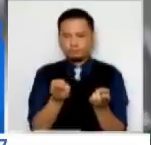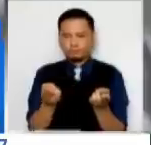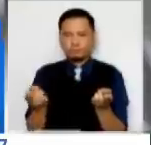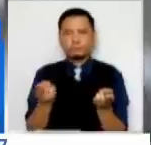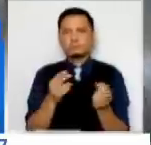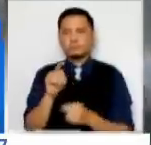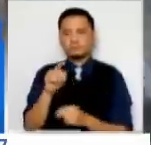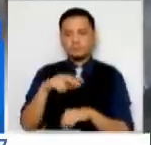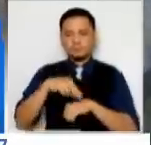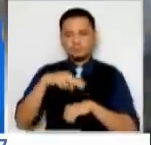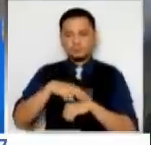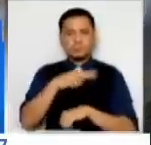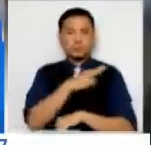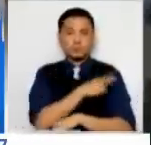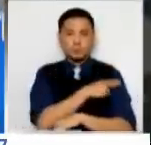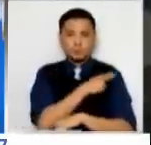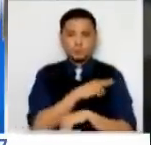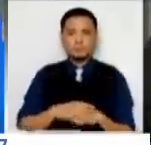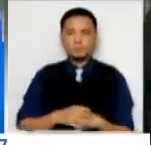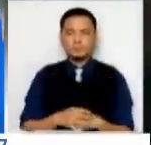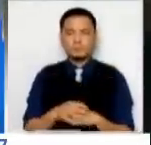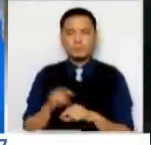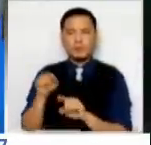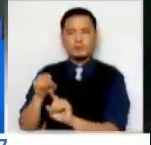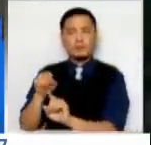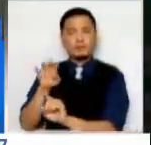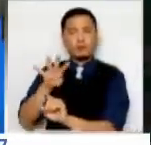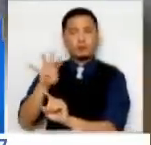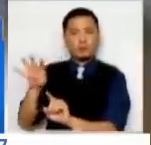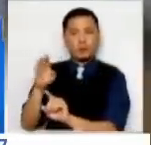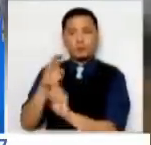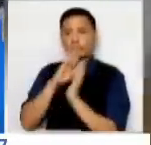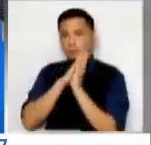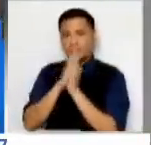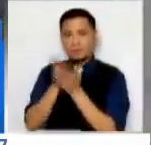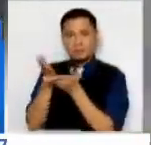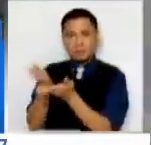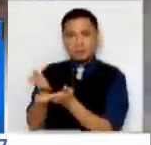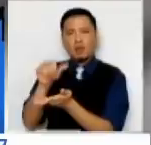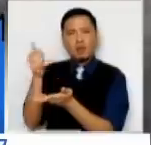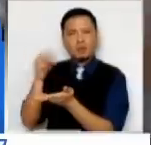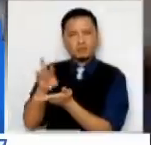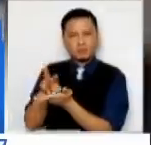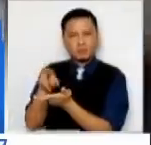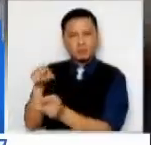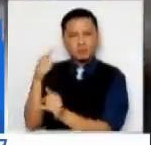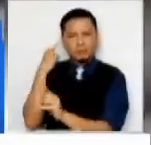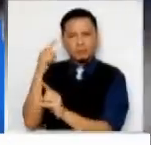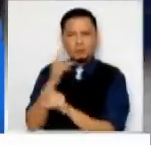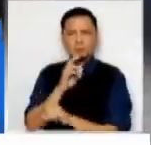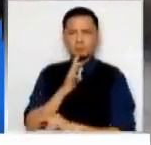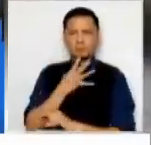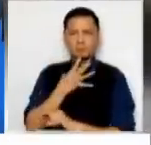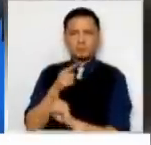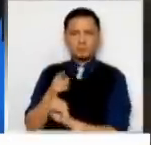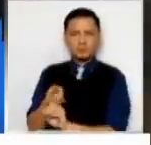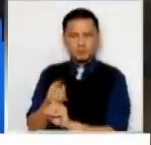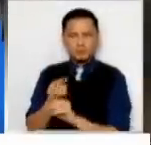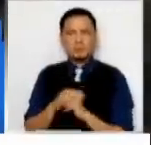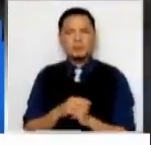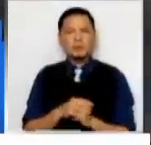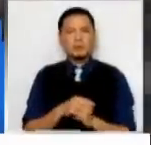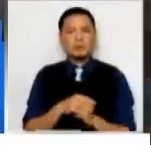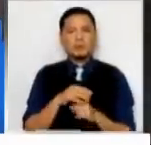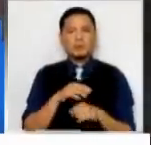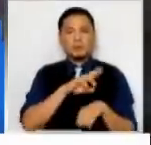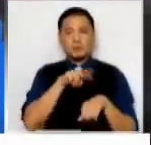We have 44 beds there for severe and moderate critical cases. At nag-work na rin po. And in the National Center for